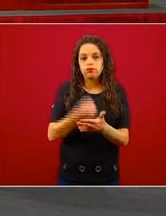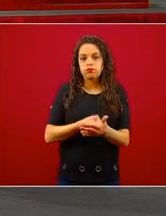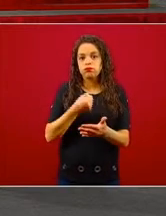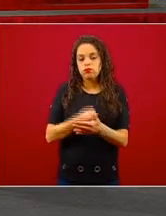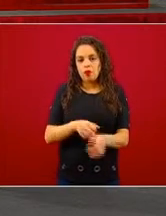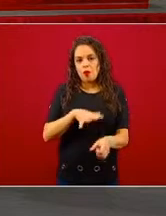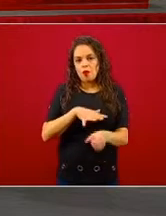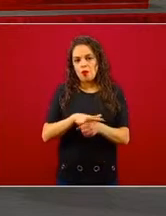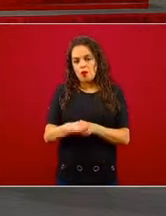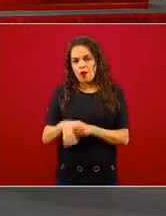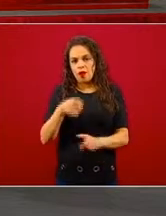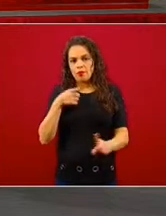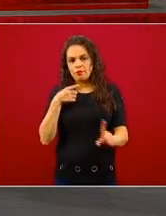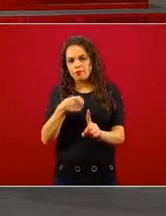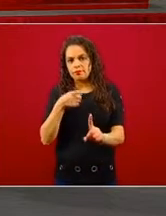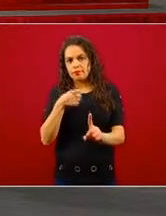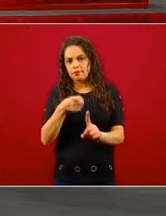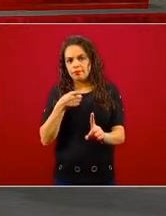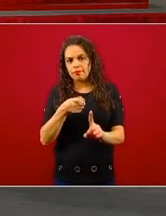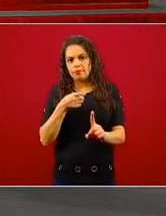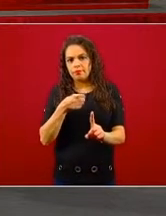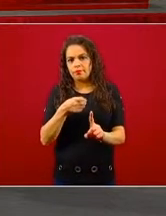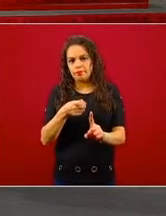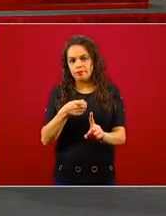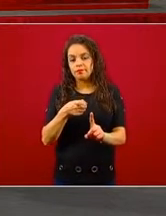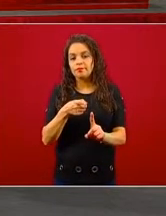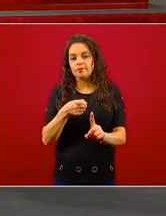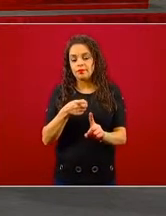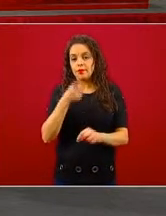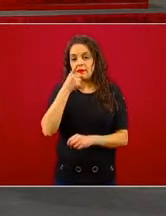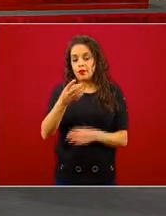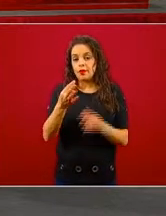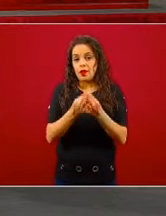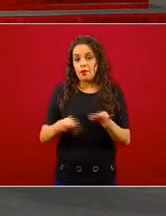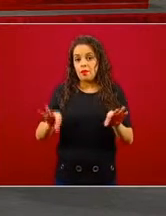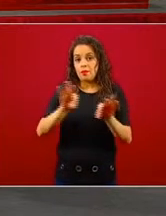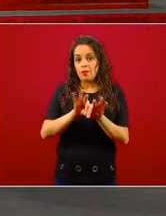and the whole team have insisted on